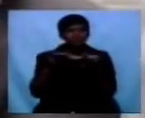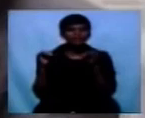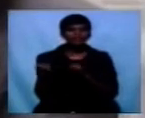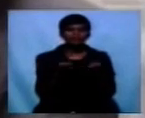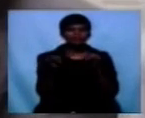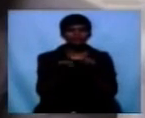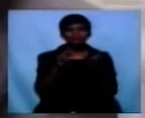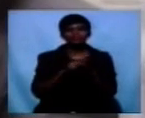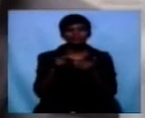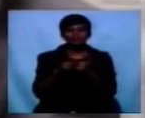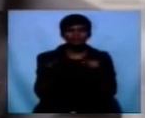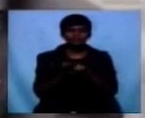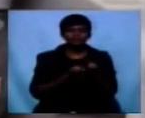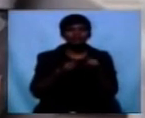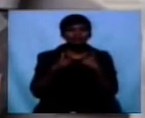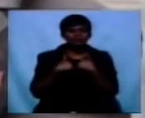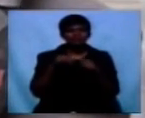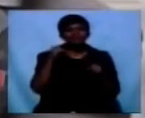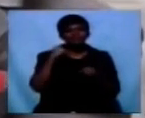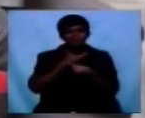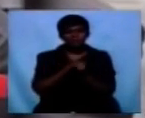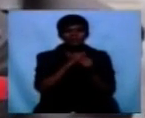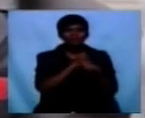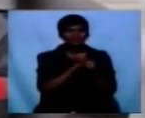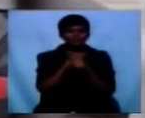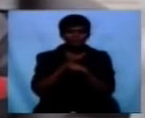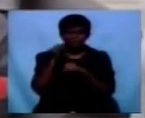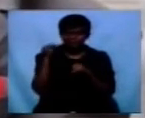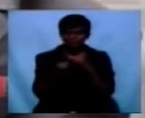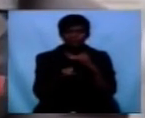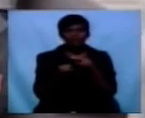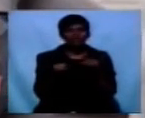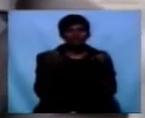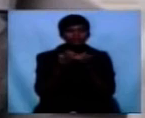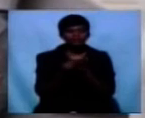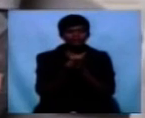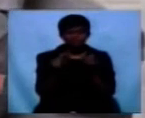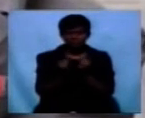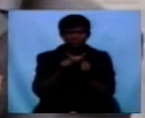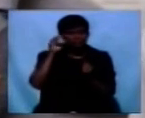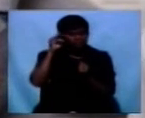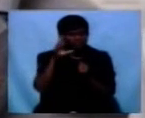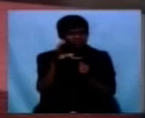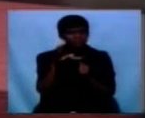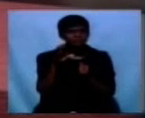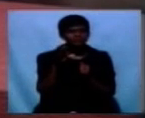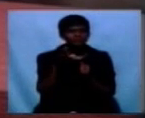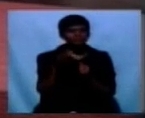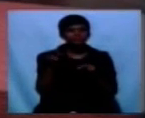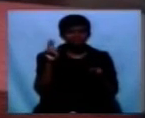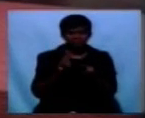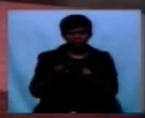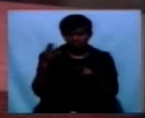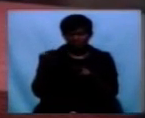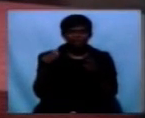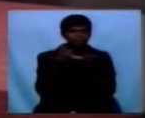implementation programs, and that has been running at Ministry of Finance, and the minister. The account will sit there, and the money will probably